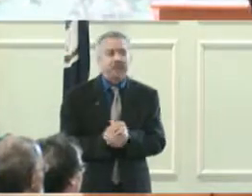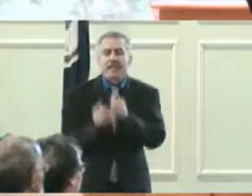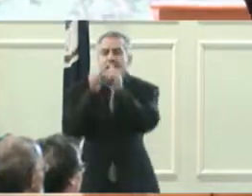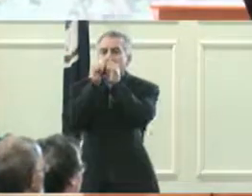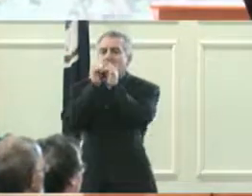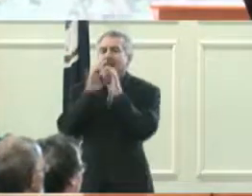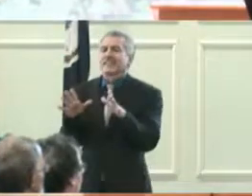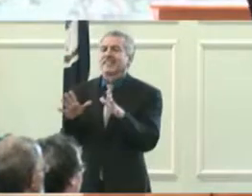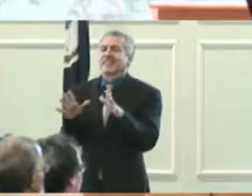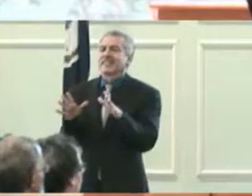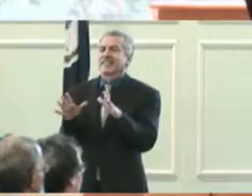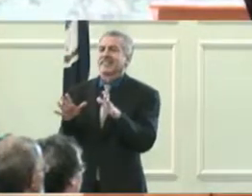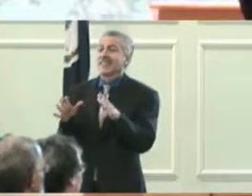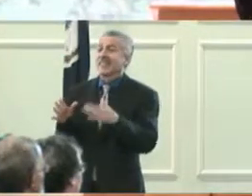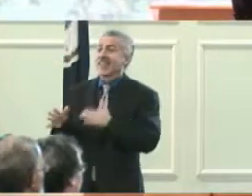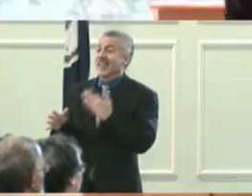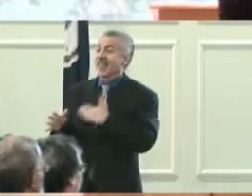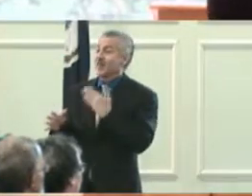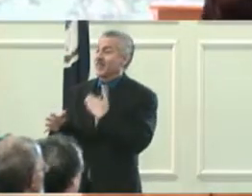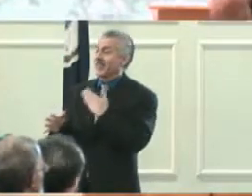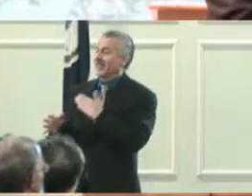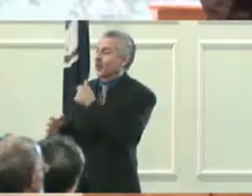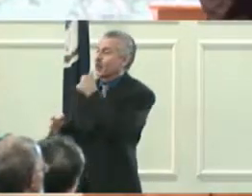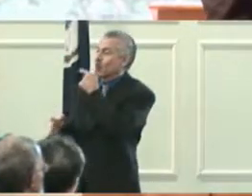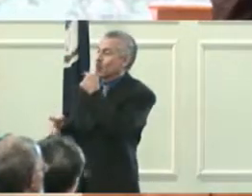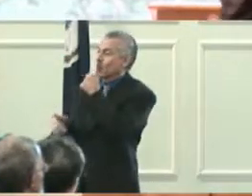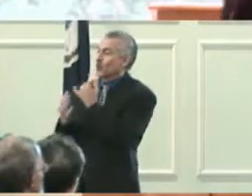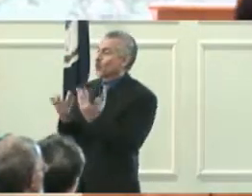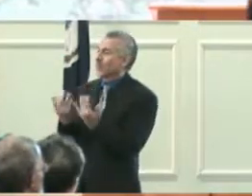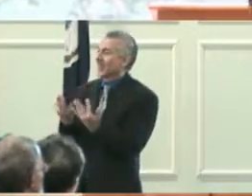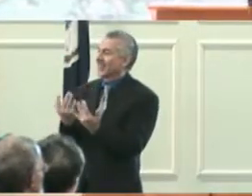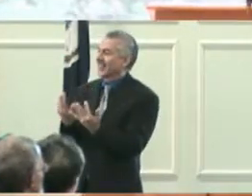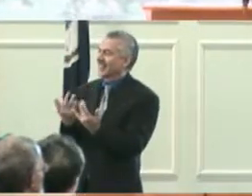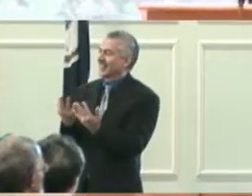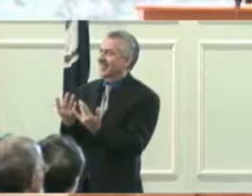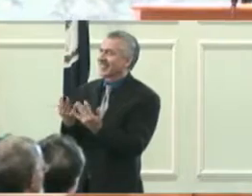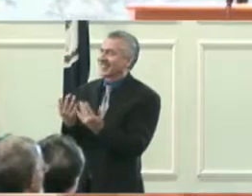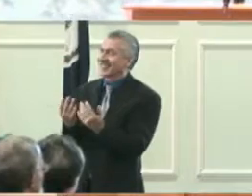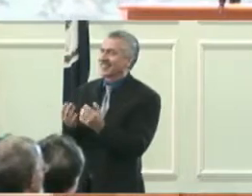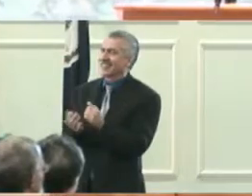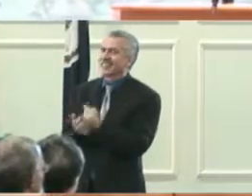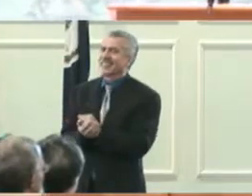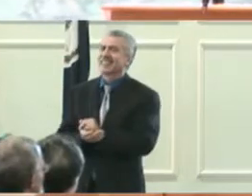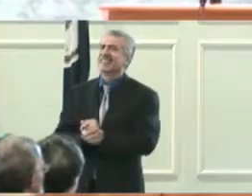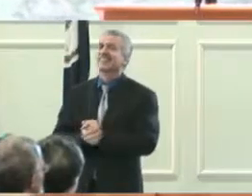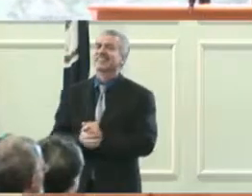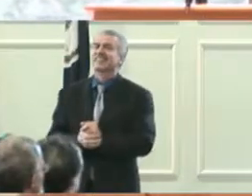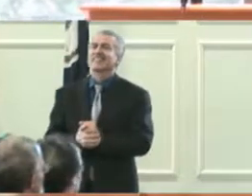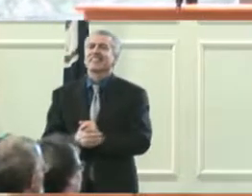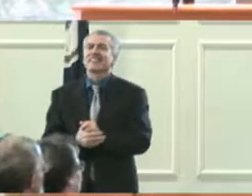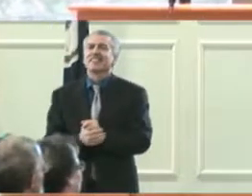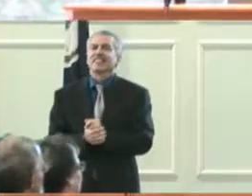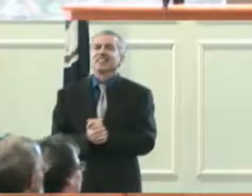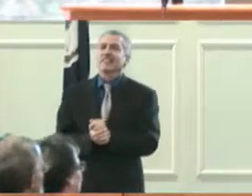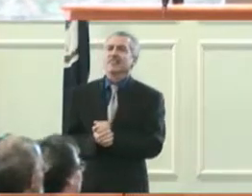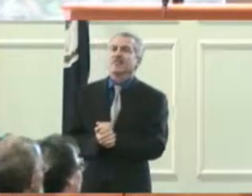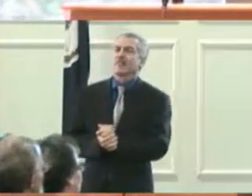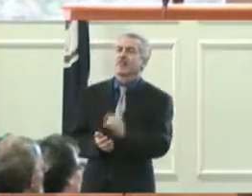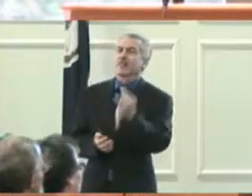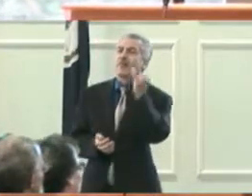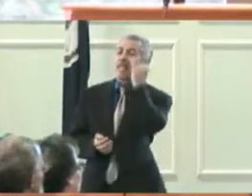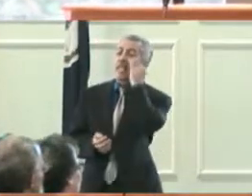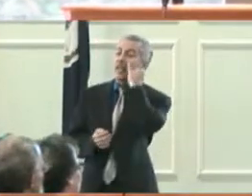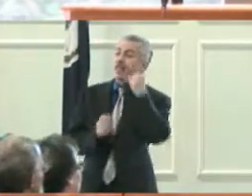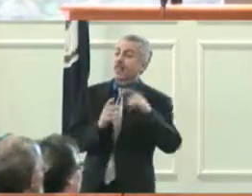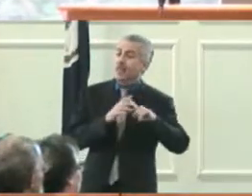blessed, happy is he who waits and comes to the 1,335 days. If the